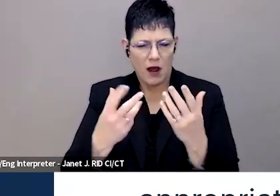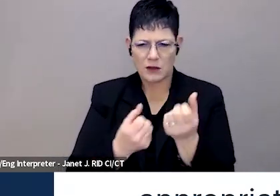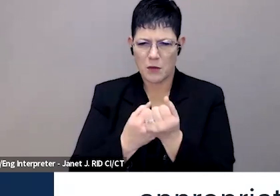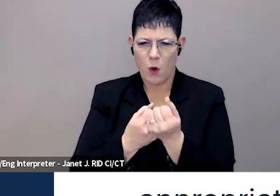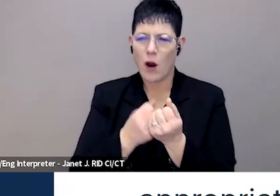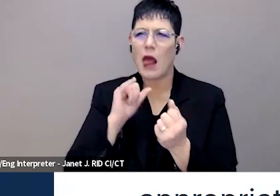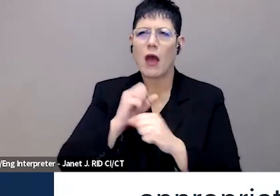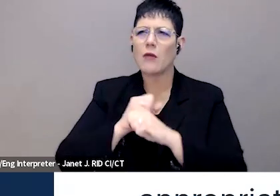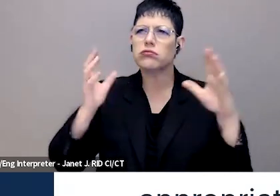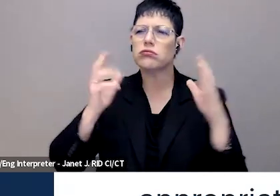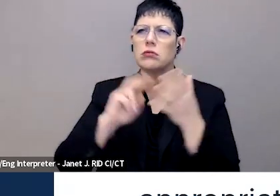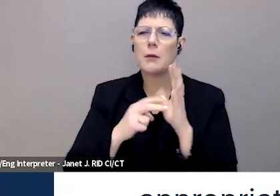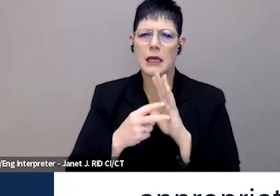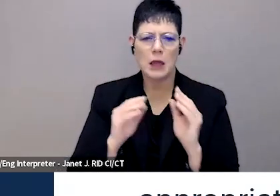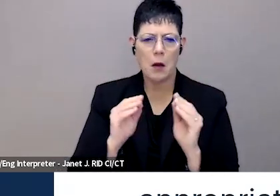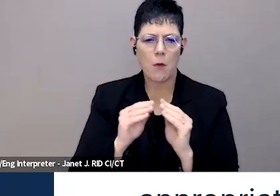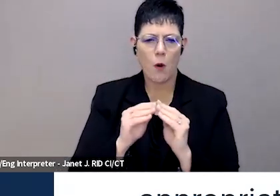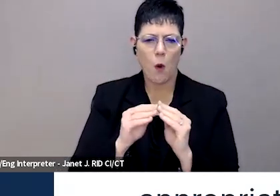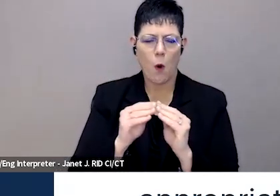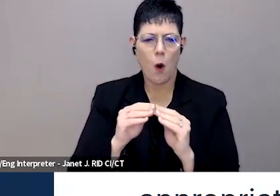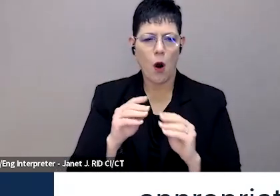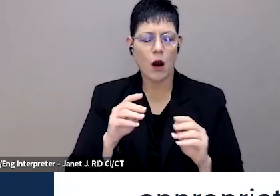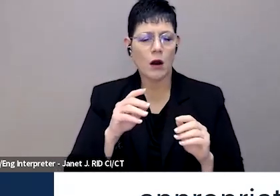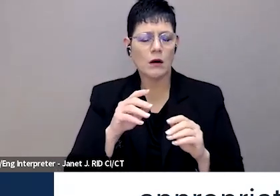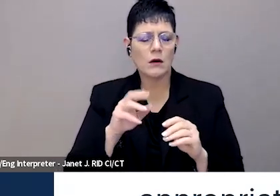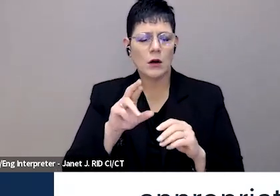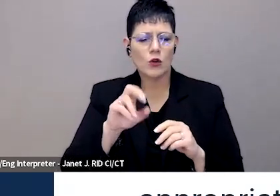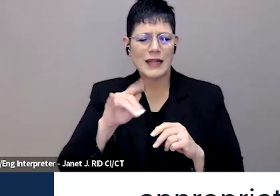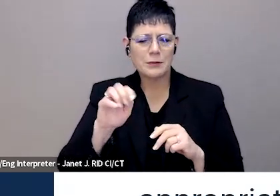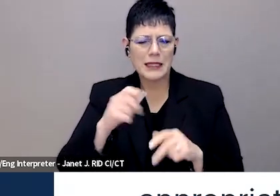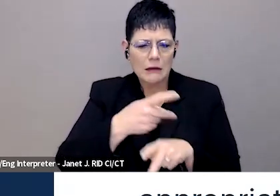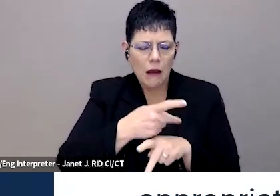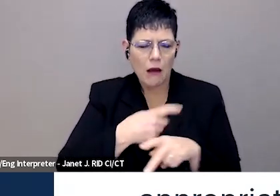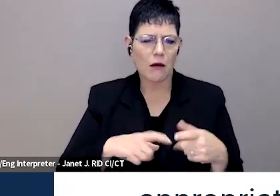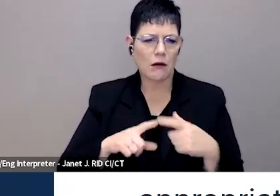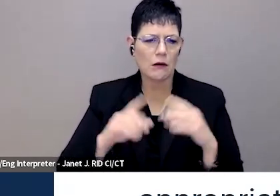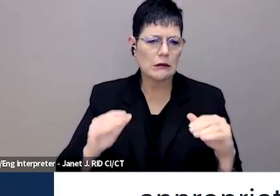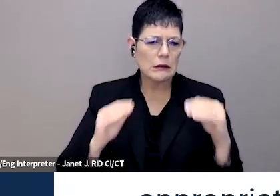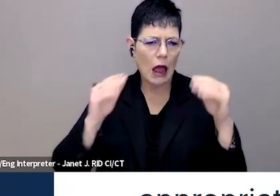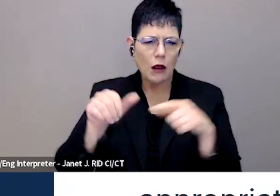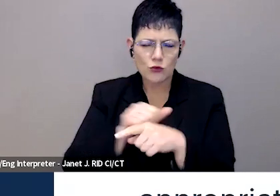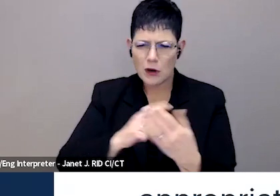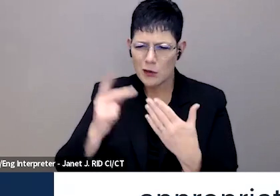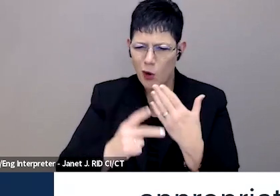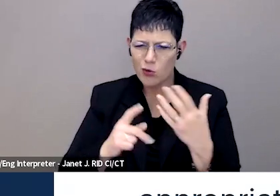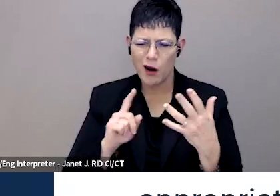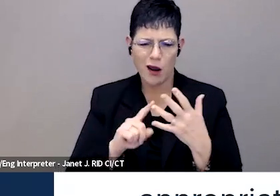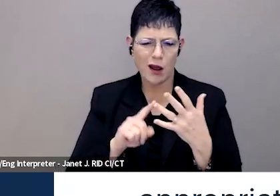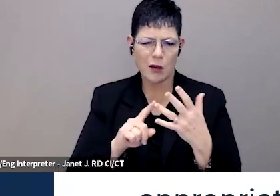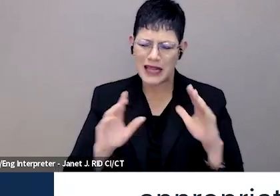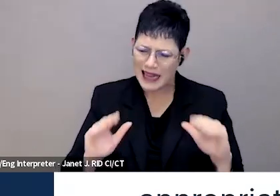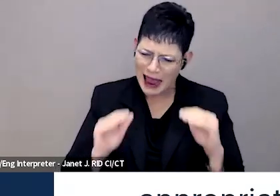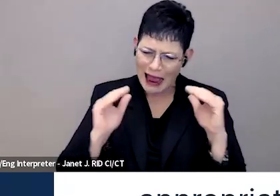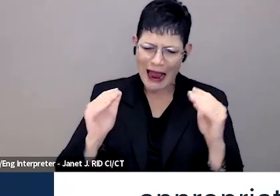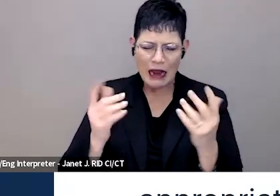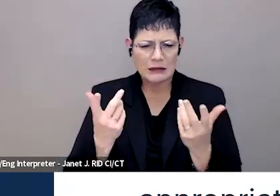this means. This means more respite care for exhausted caregivers, enhanced training programs, expanded support services, enhanced